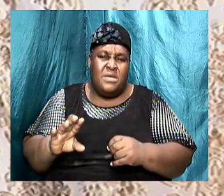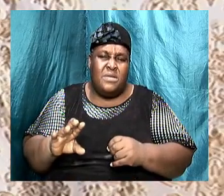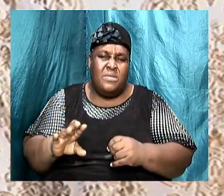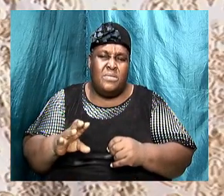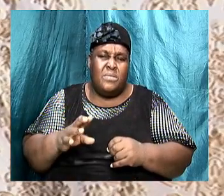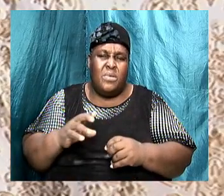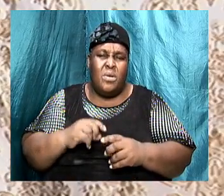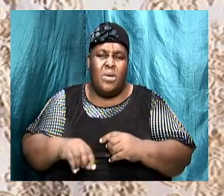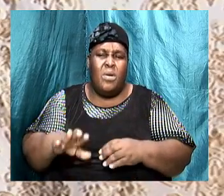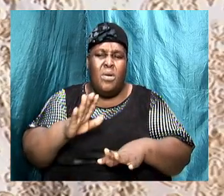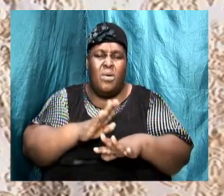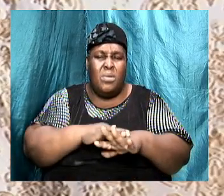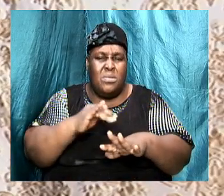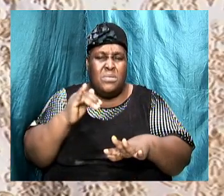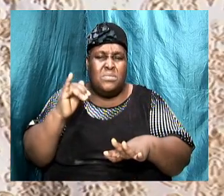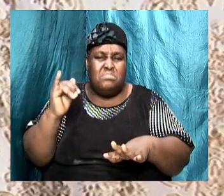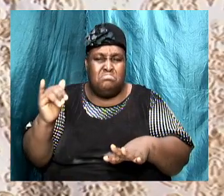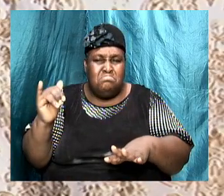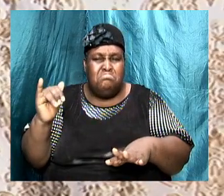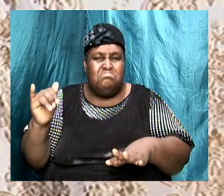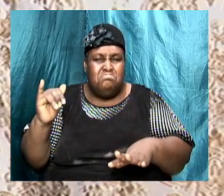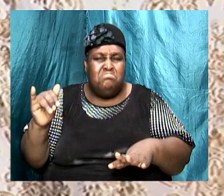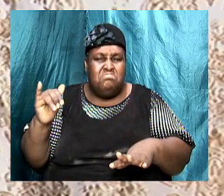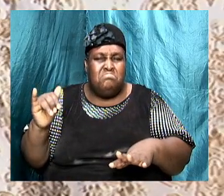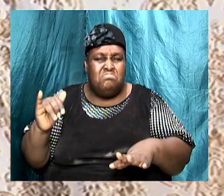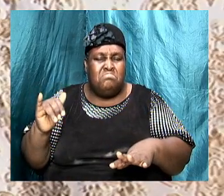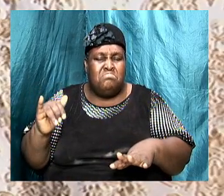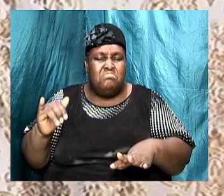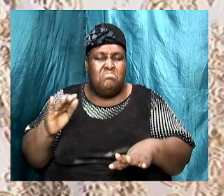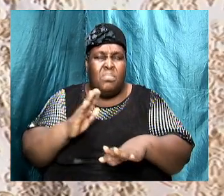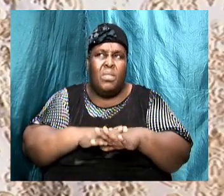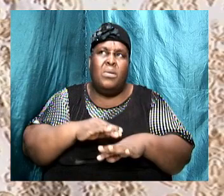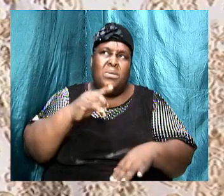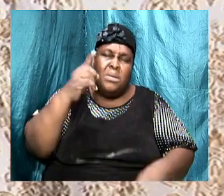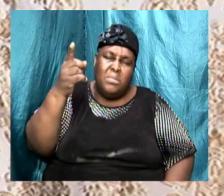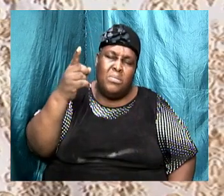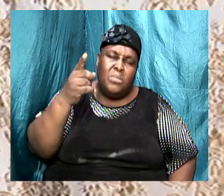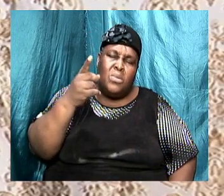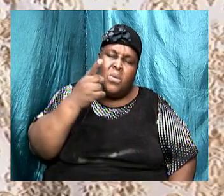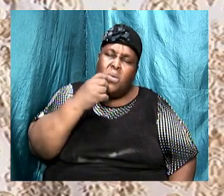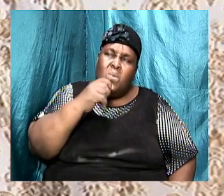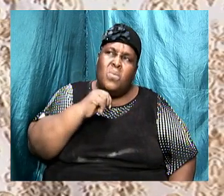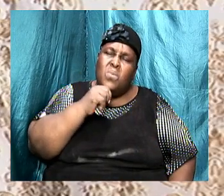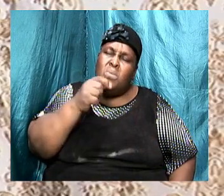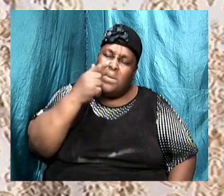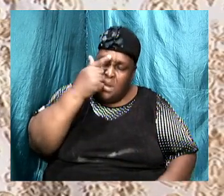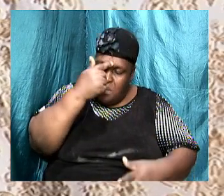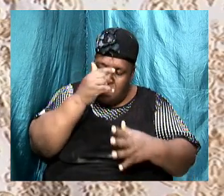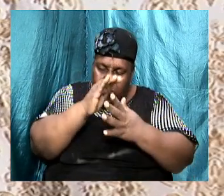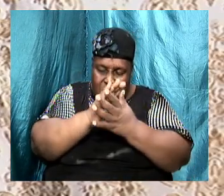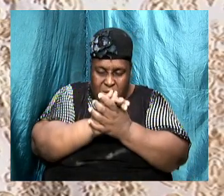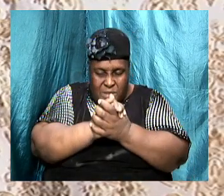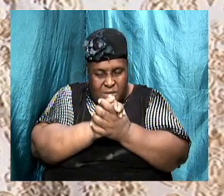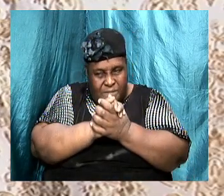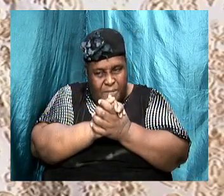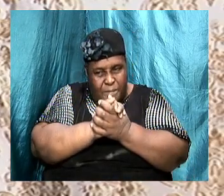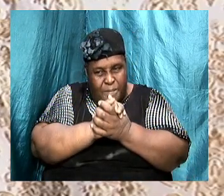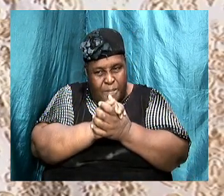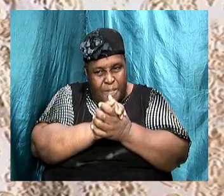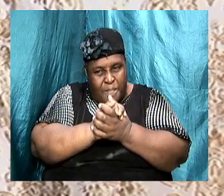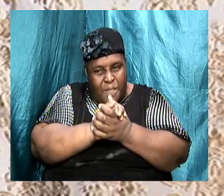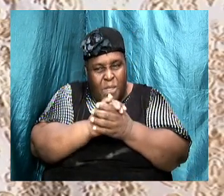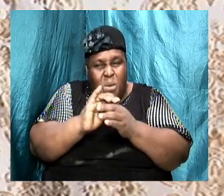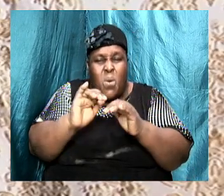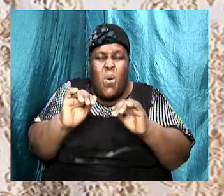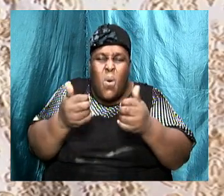shall they call upon him whom they have not believed? And